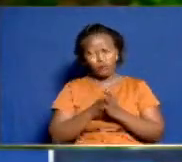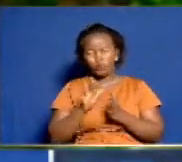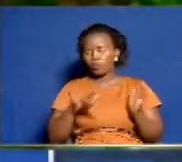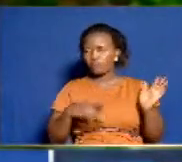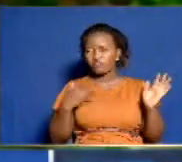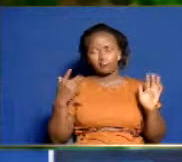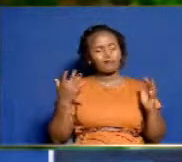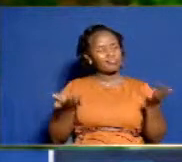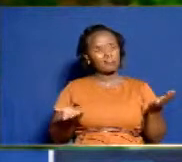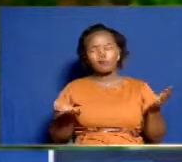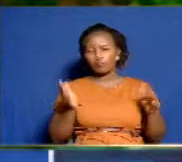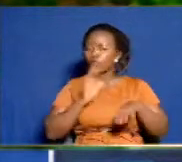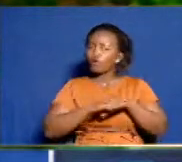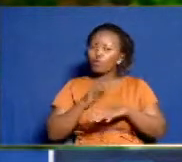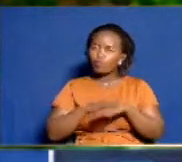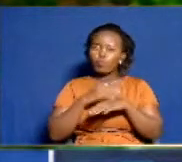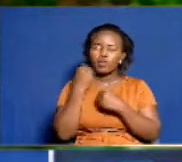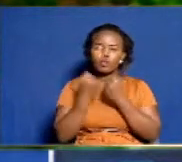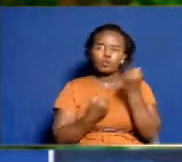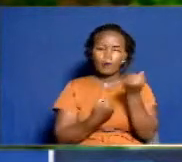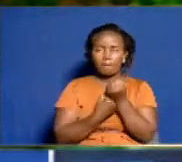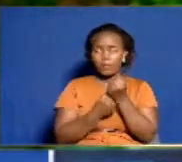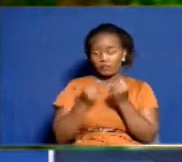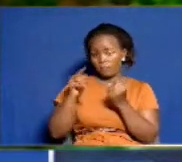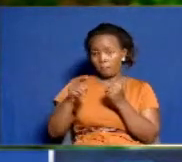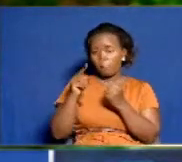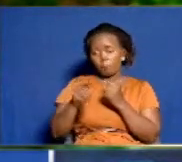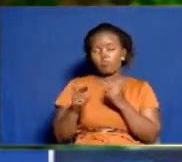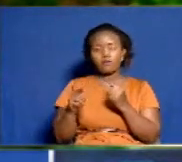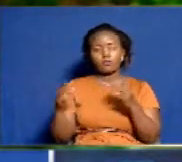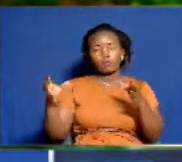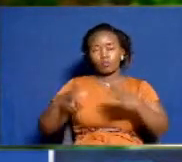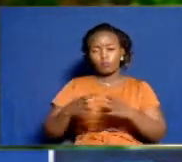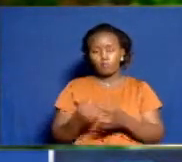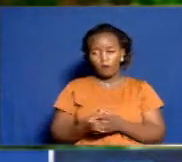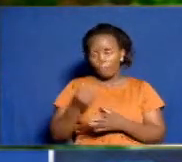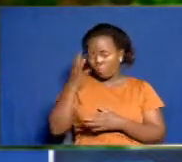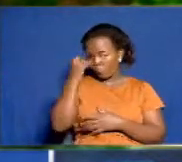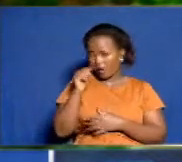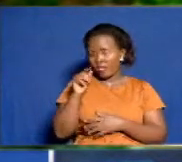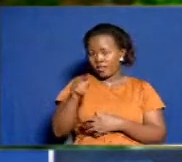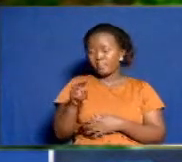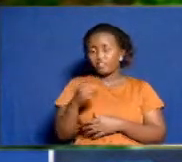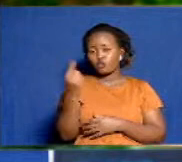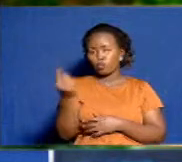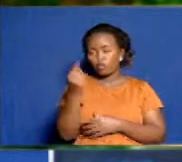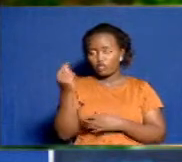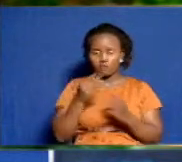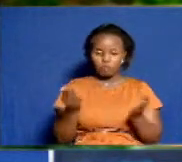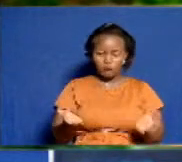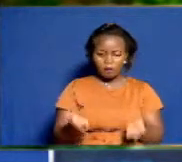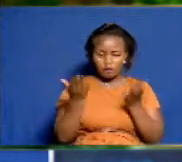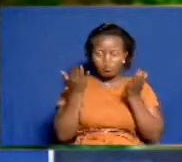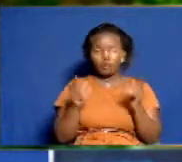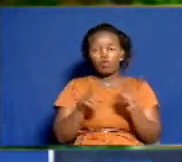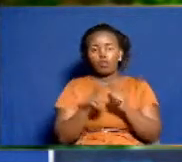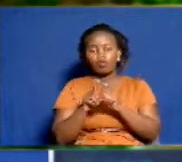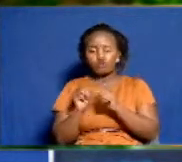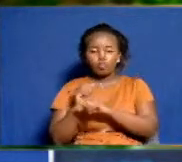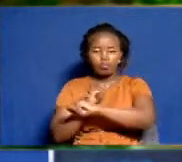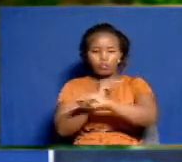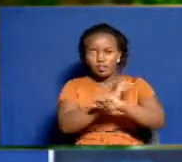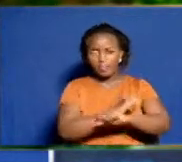support Lewa Virtual Marathon every year. Reason number one is that it's one way of uplifting the rangers, one way of conserving the